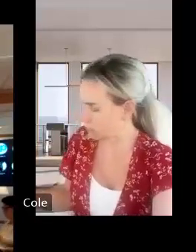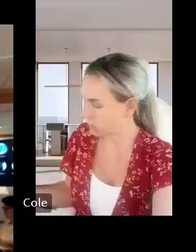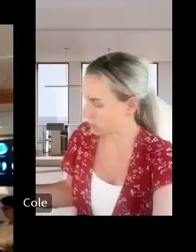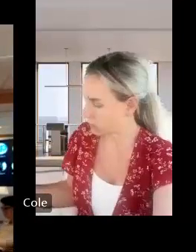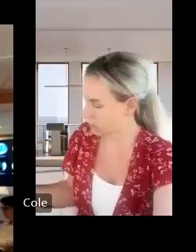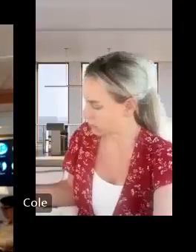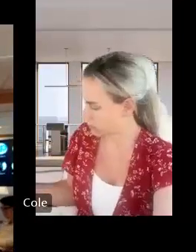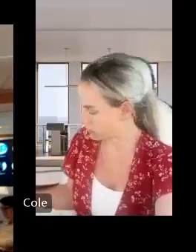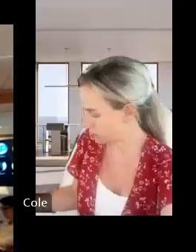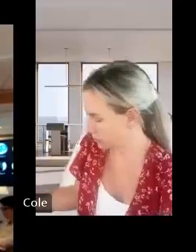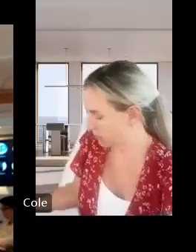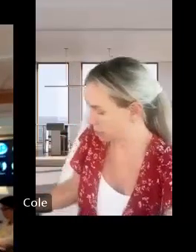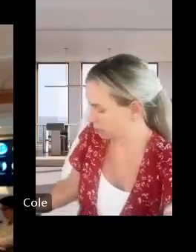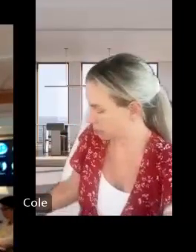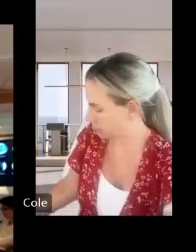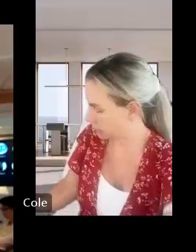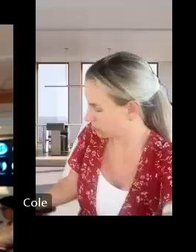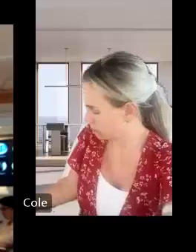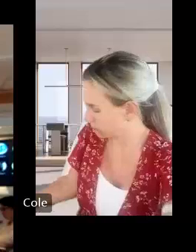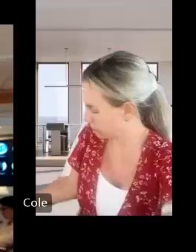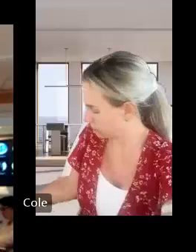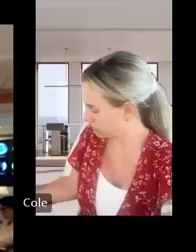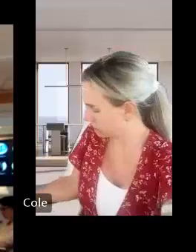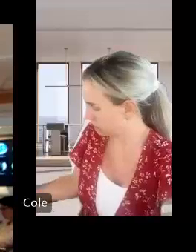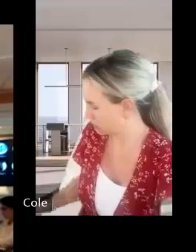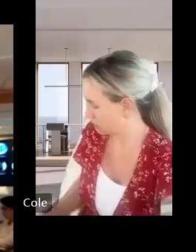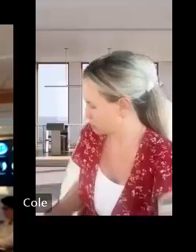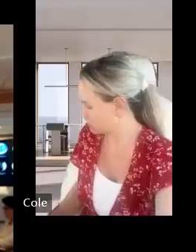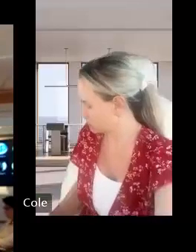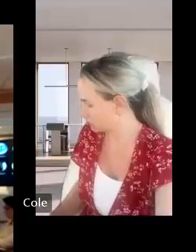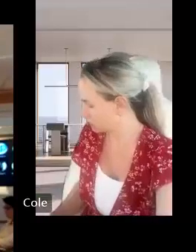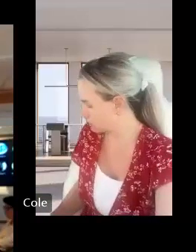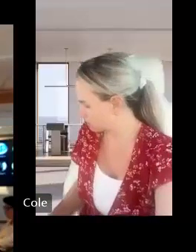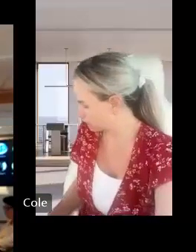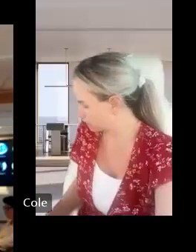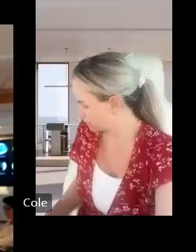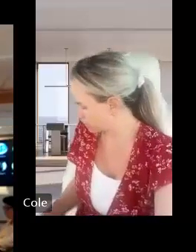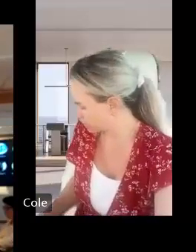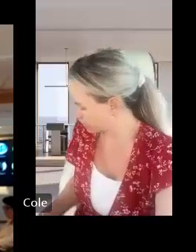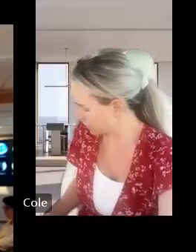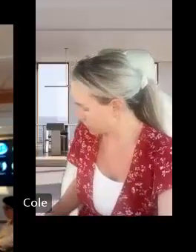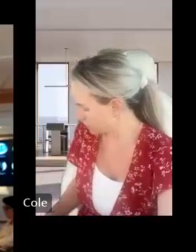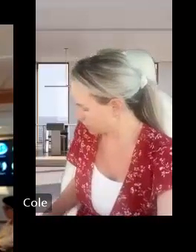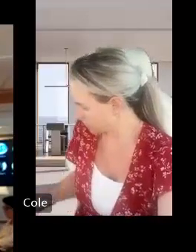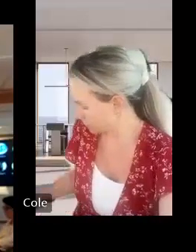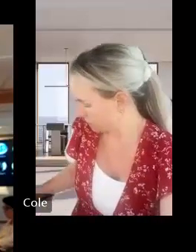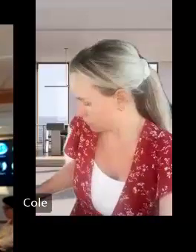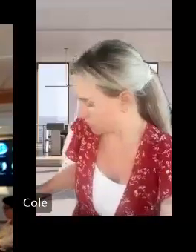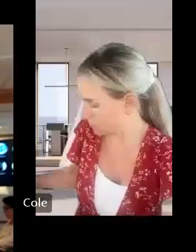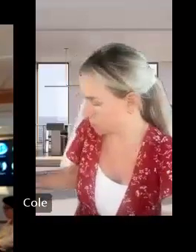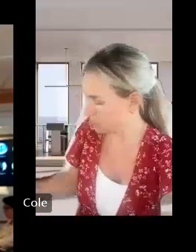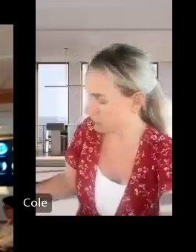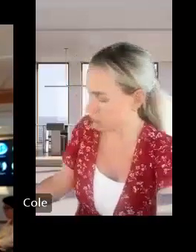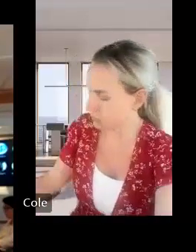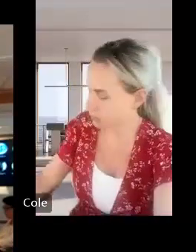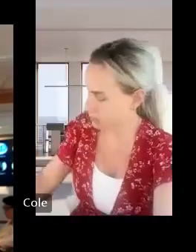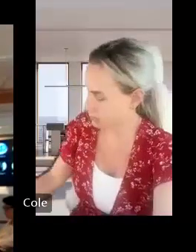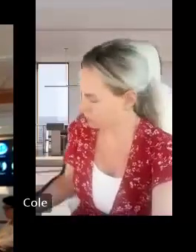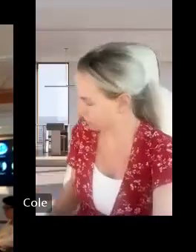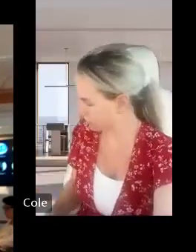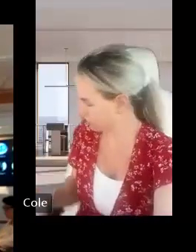of trustees' code of conduct, and there is supposed to be a significant amount of work that the deputy commissioner will do on